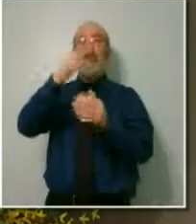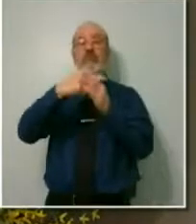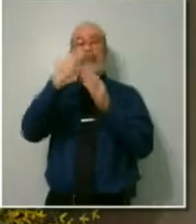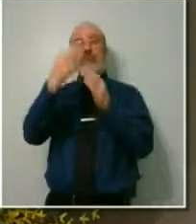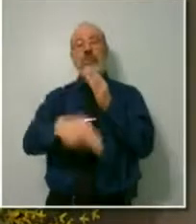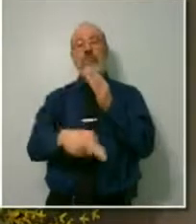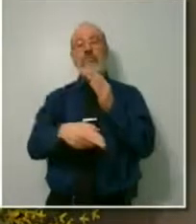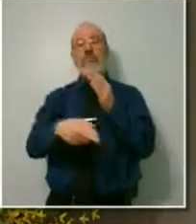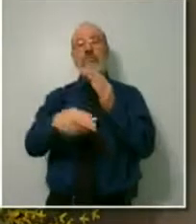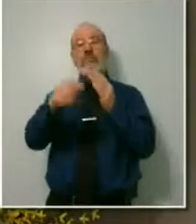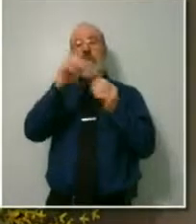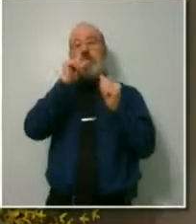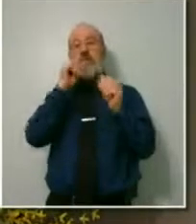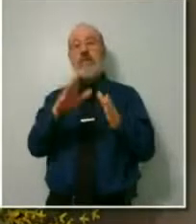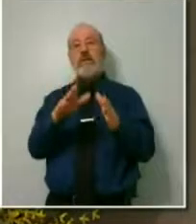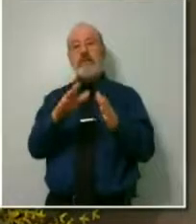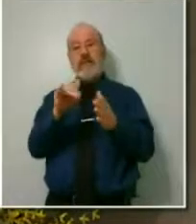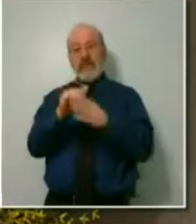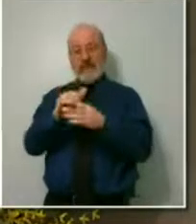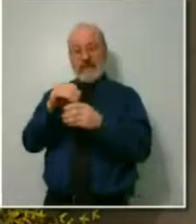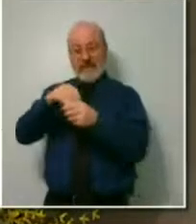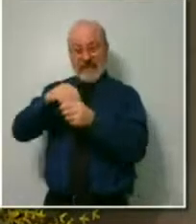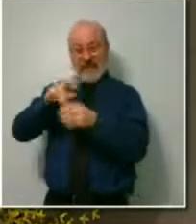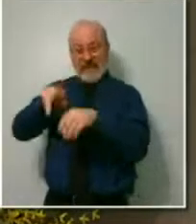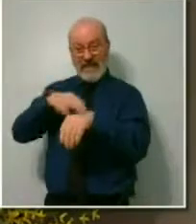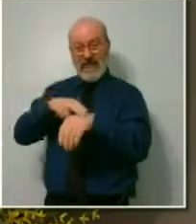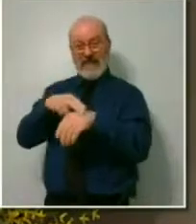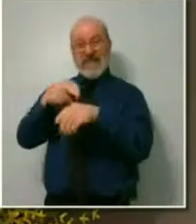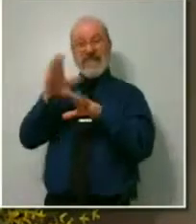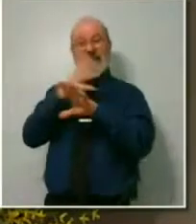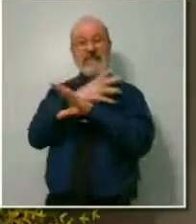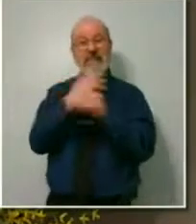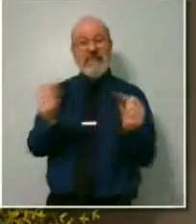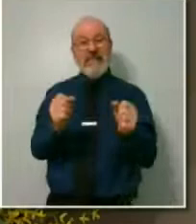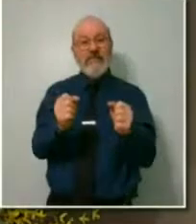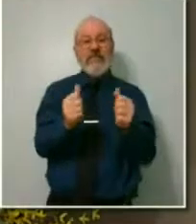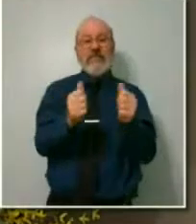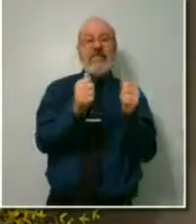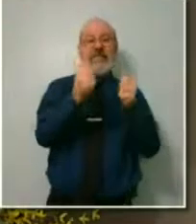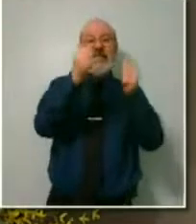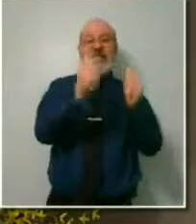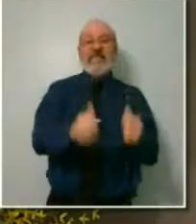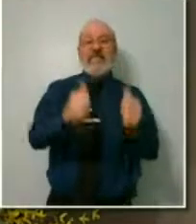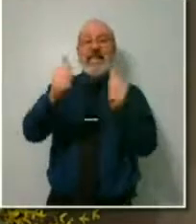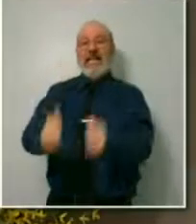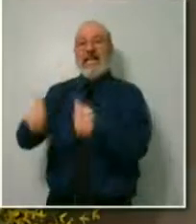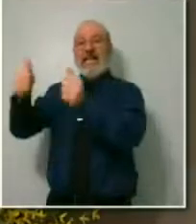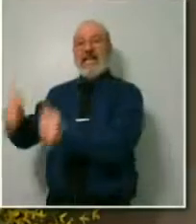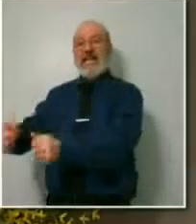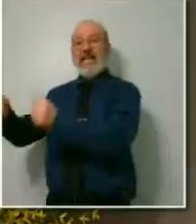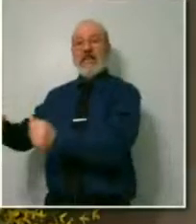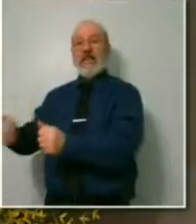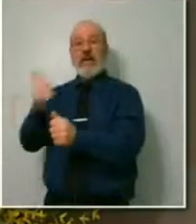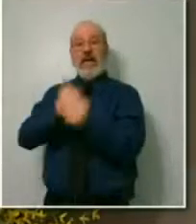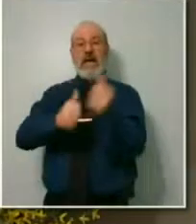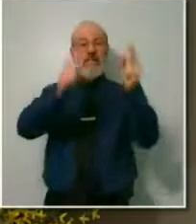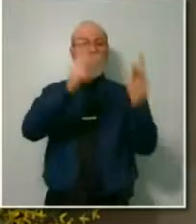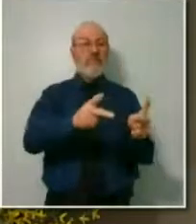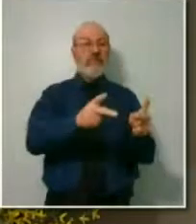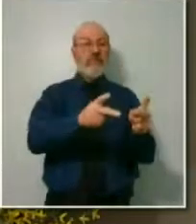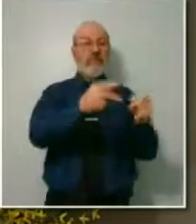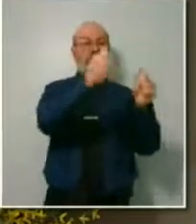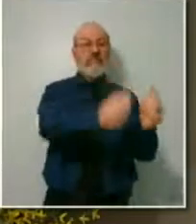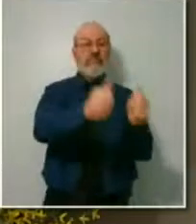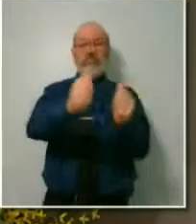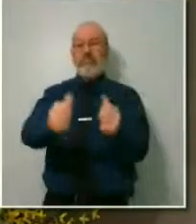blessing. But in that nation, salvation is an individual matter. Each one must individually choose to love the Lord